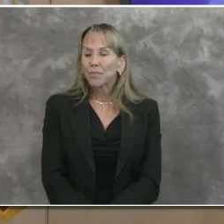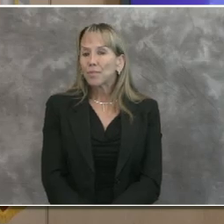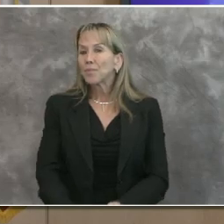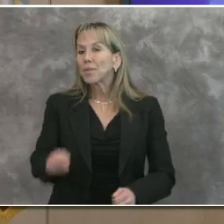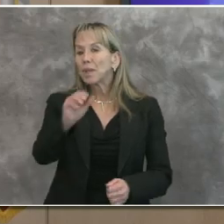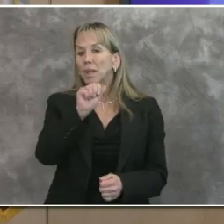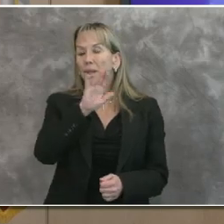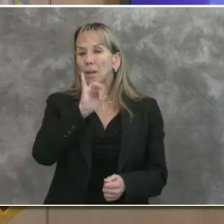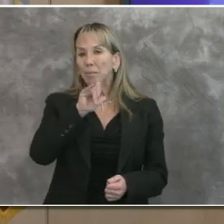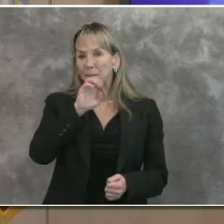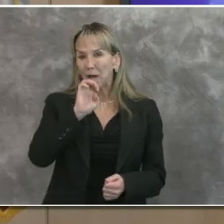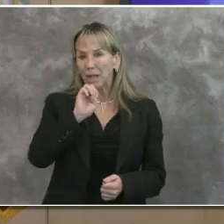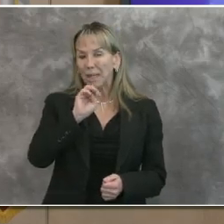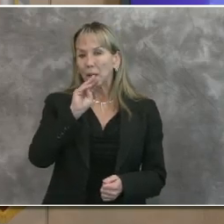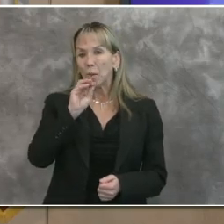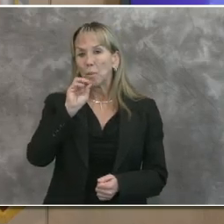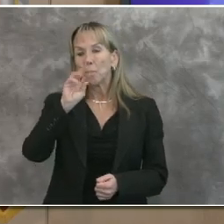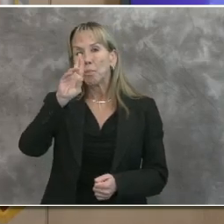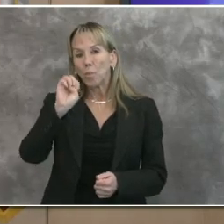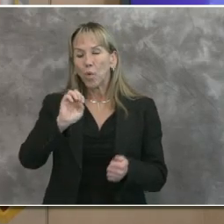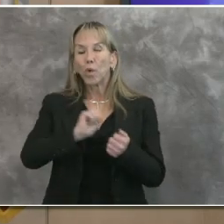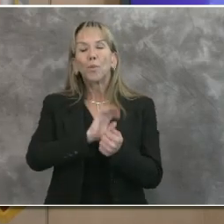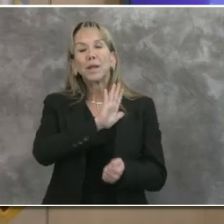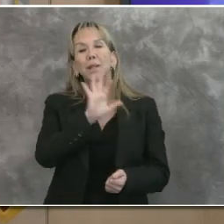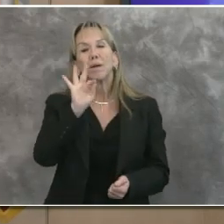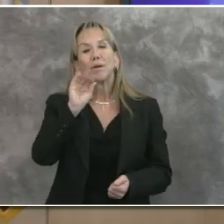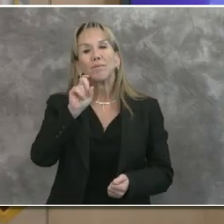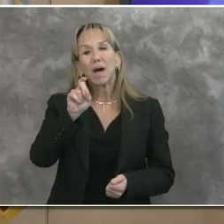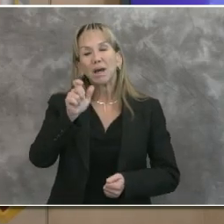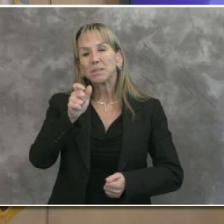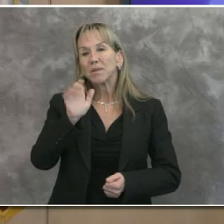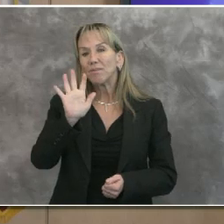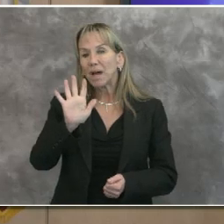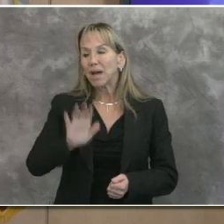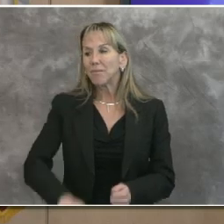Marilee Moore with Fox 5. Please state your question.